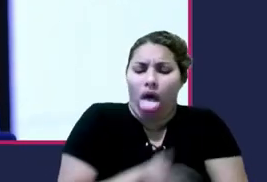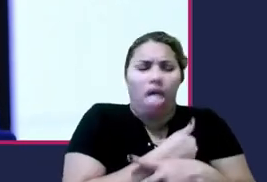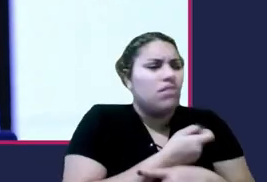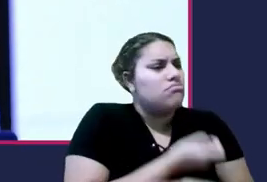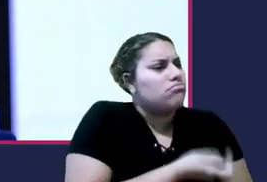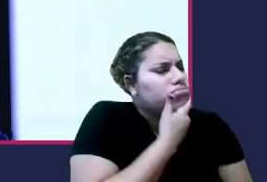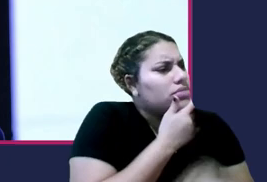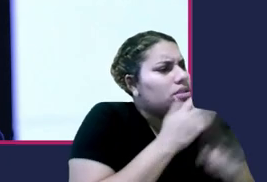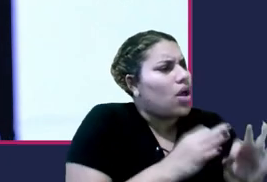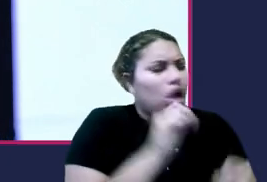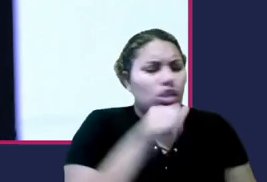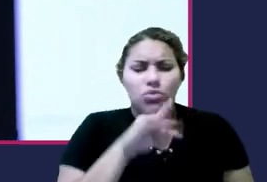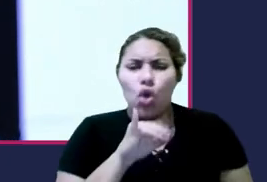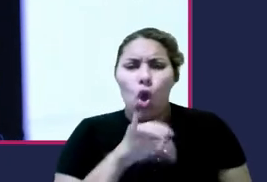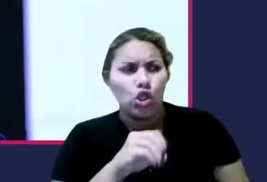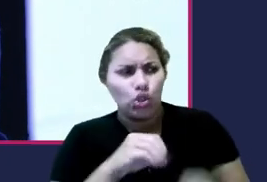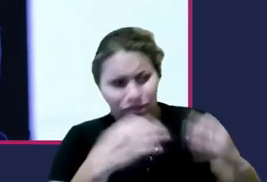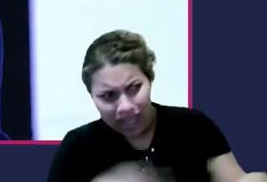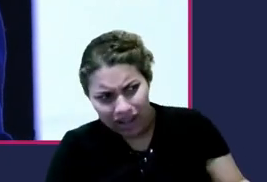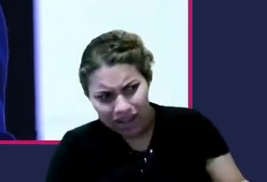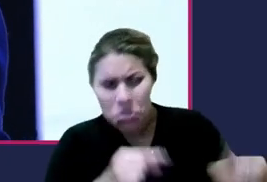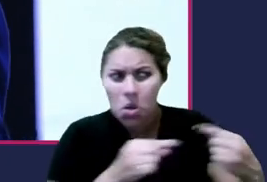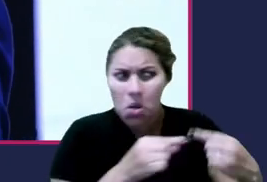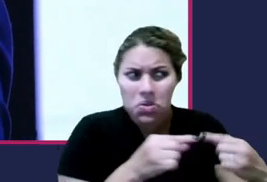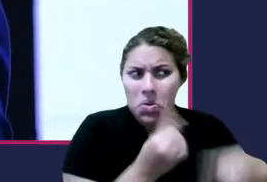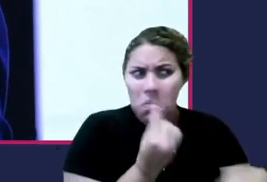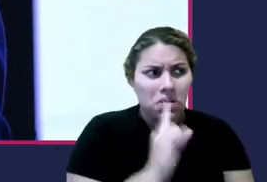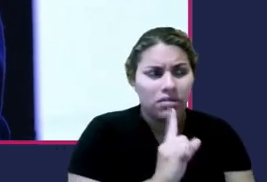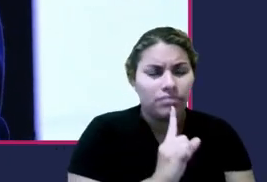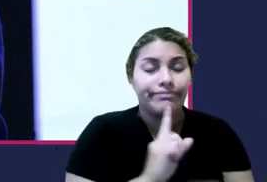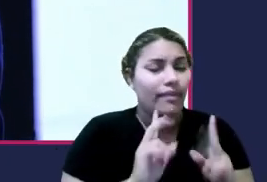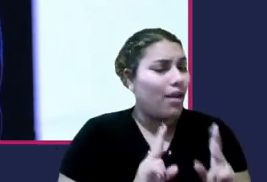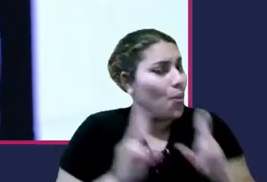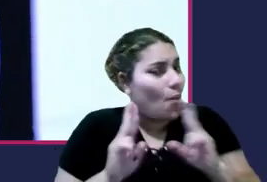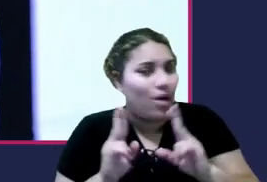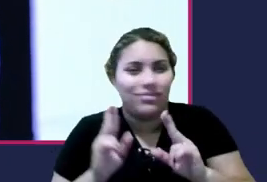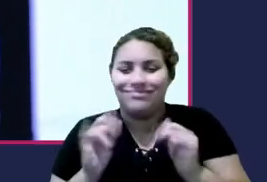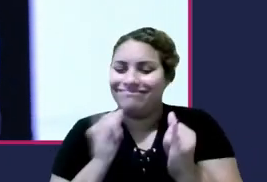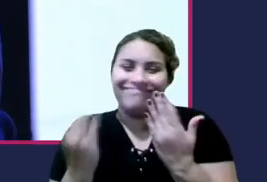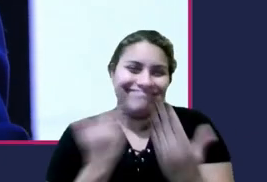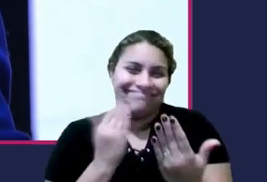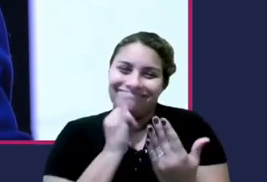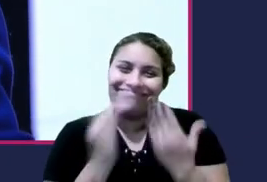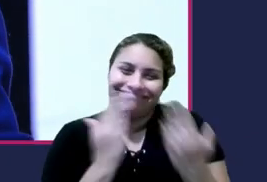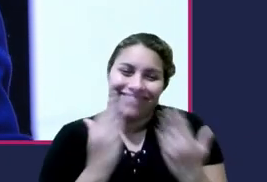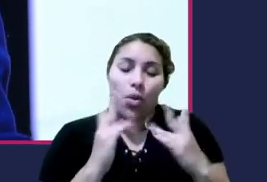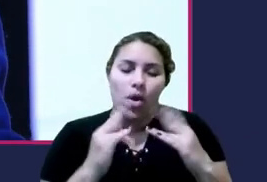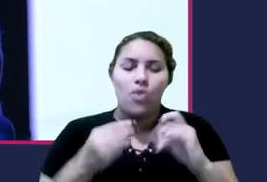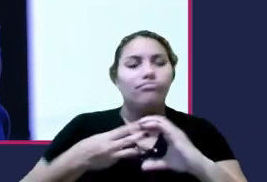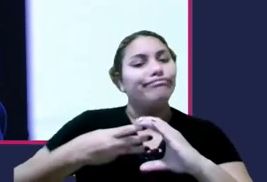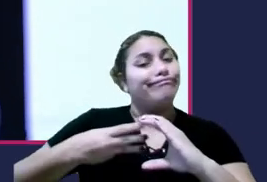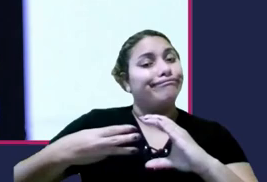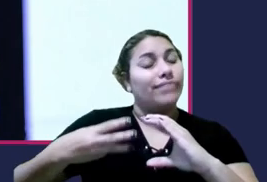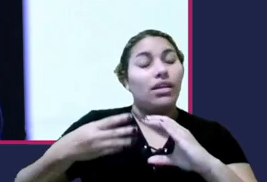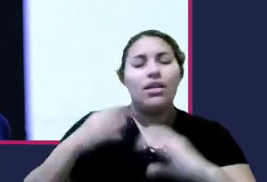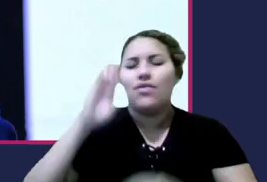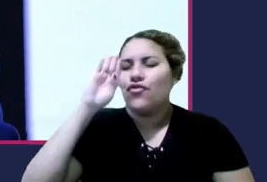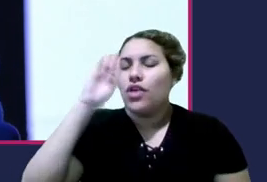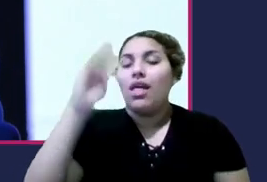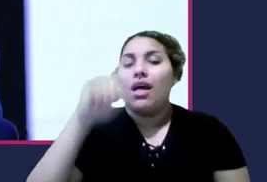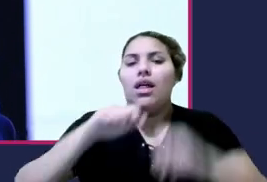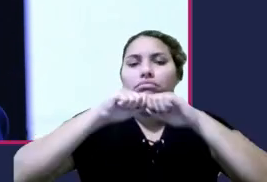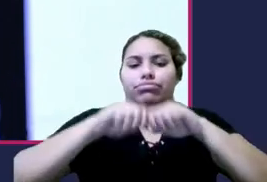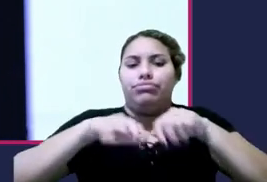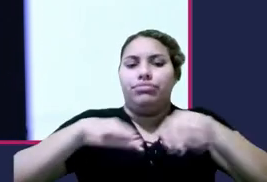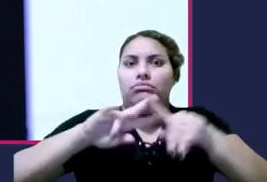you don't have the disease, what is it there for? Same thing happens for rare disease. We